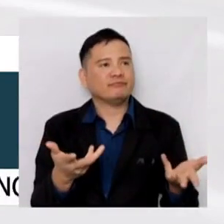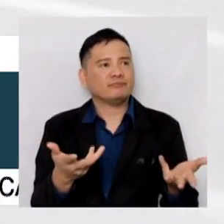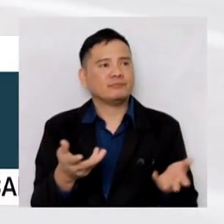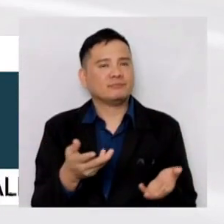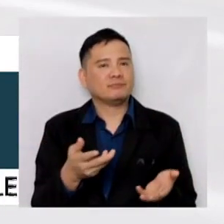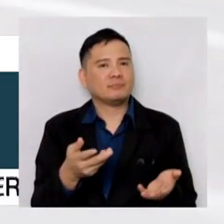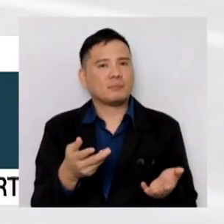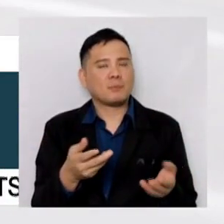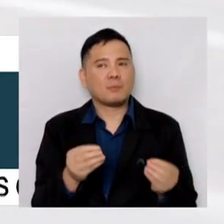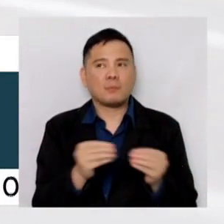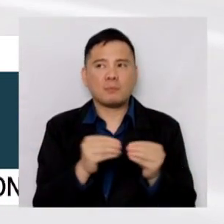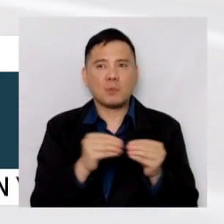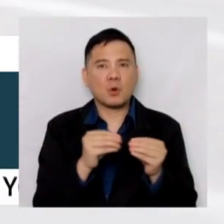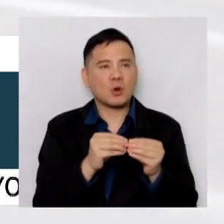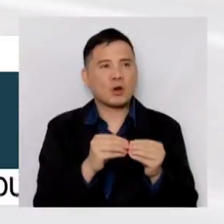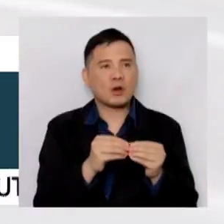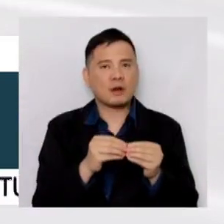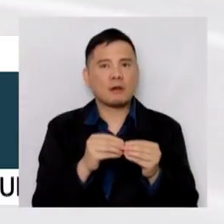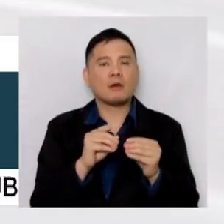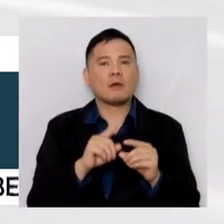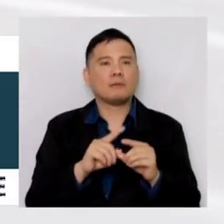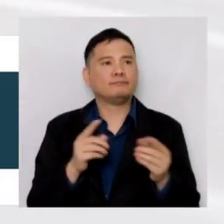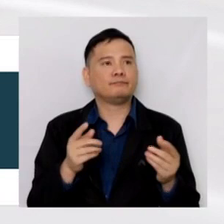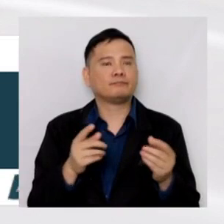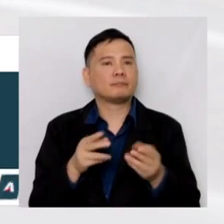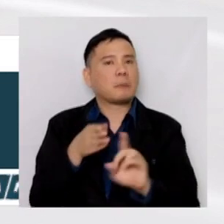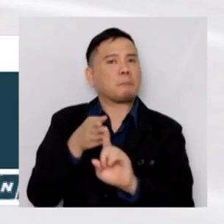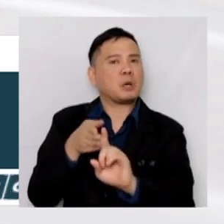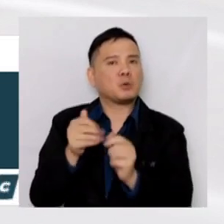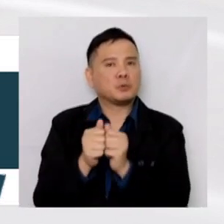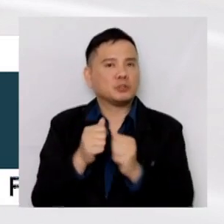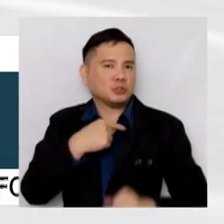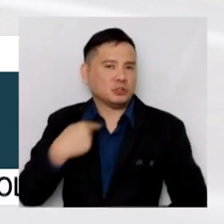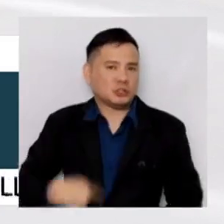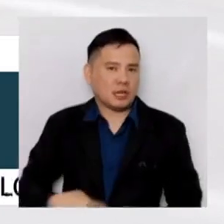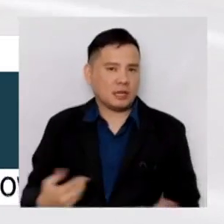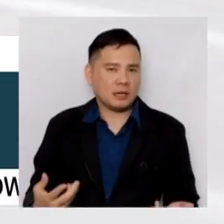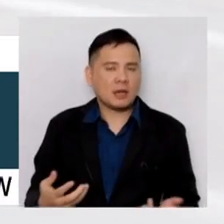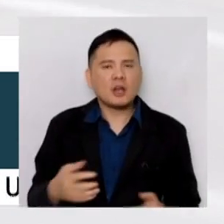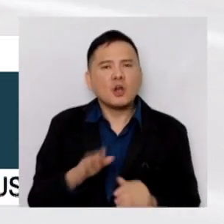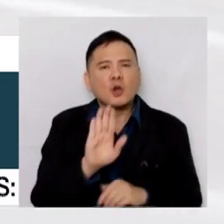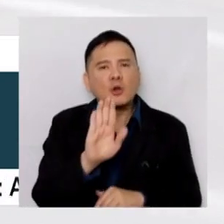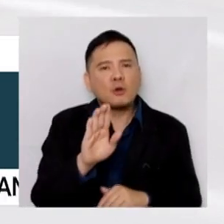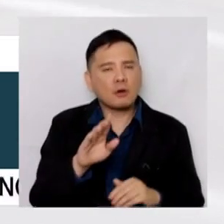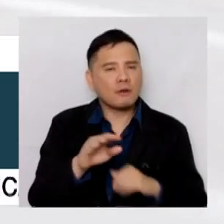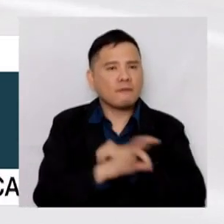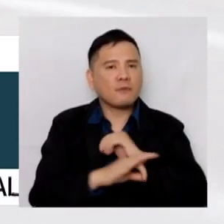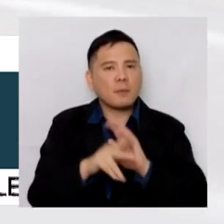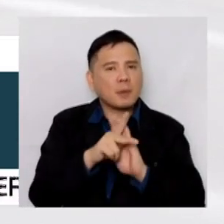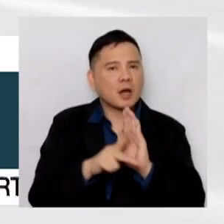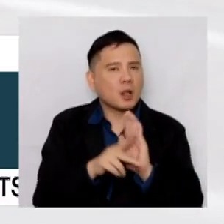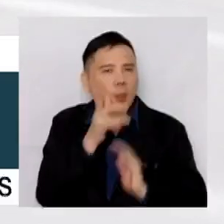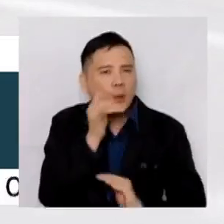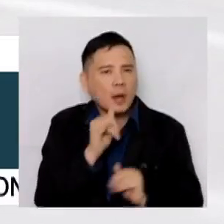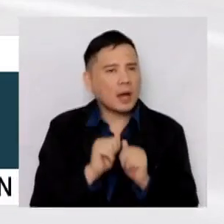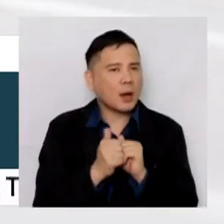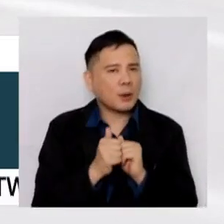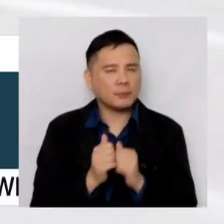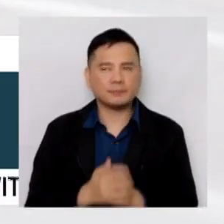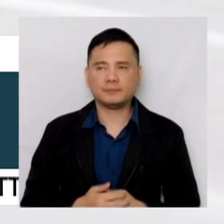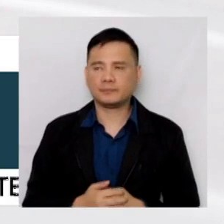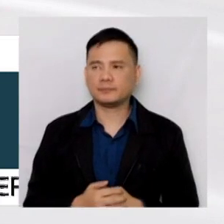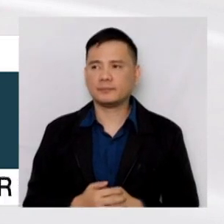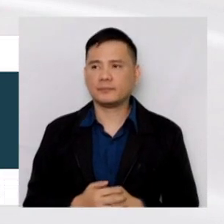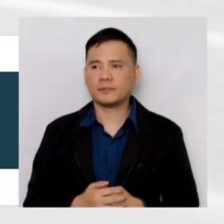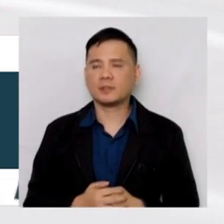that's more of a pivot to China. How will your foreign policy look like? I think independent foreign policy is an